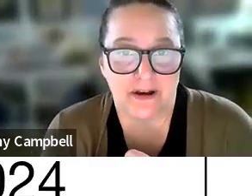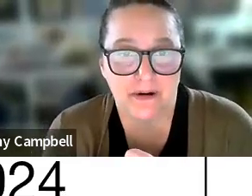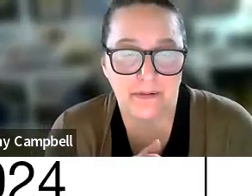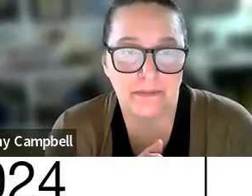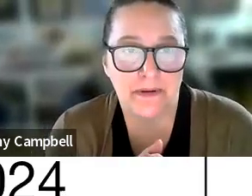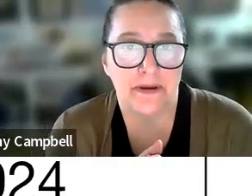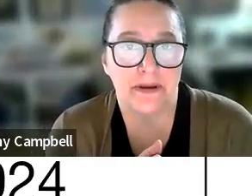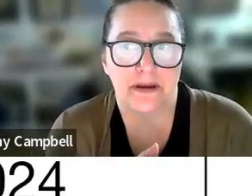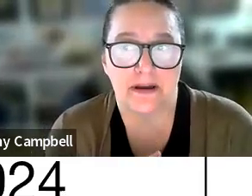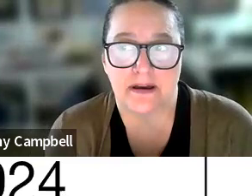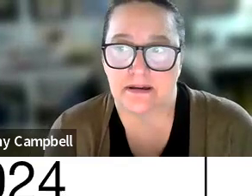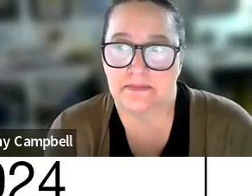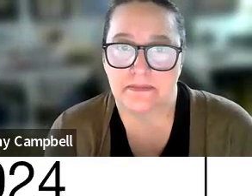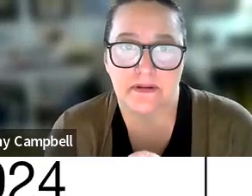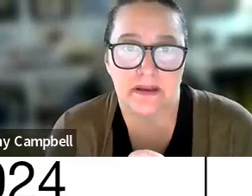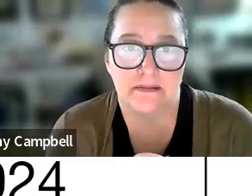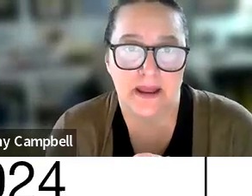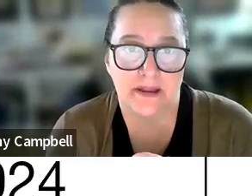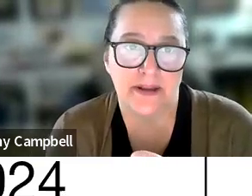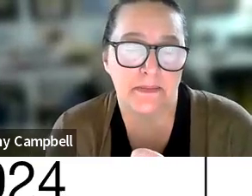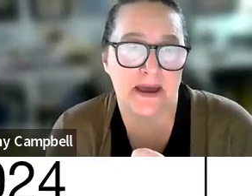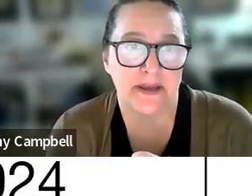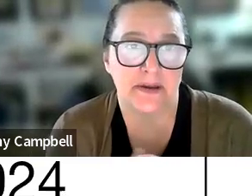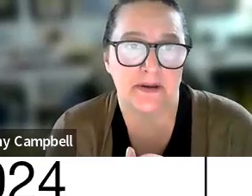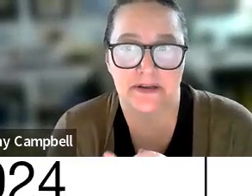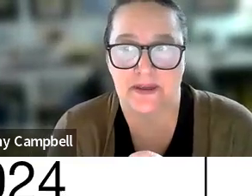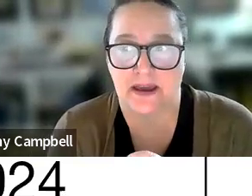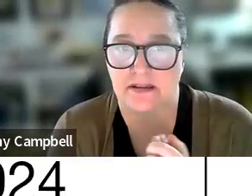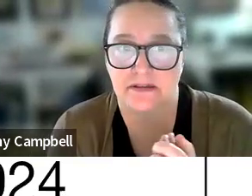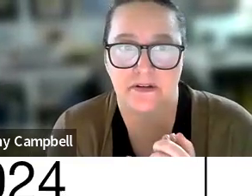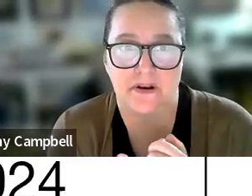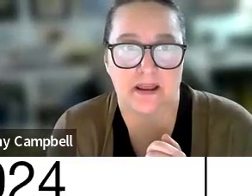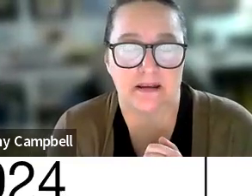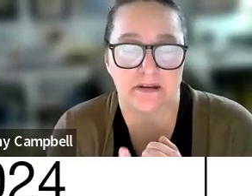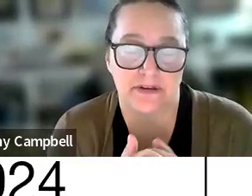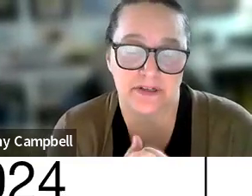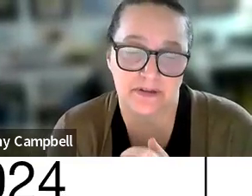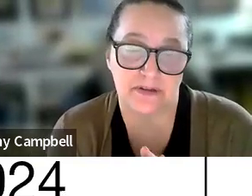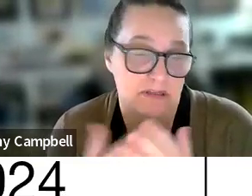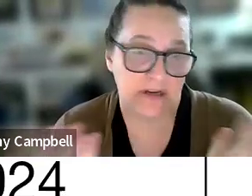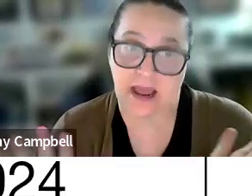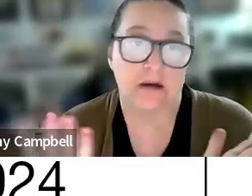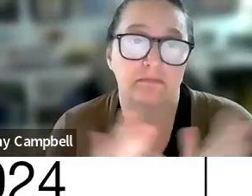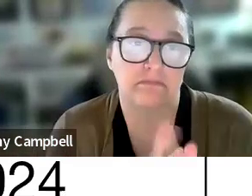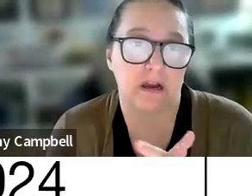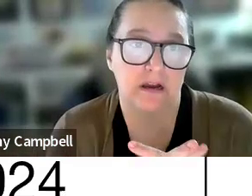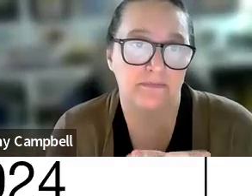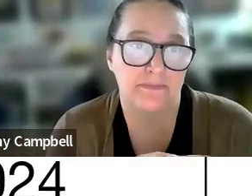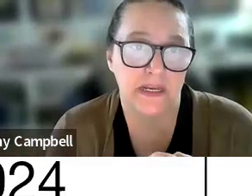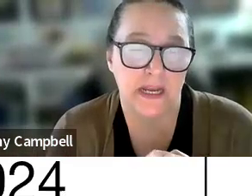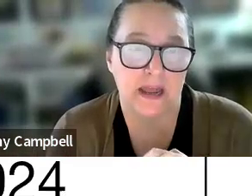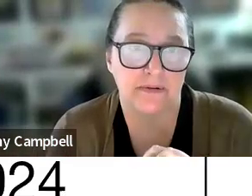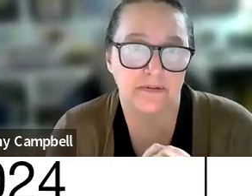at home, and mail in your ballot, you can do that start now.